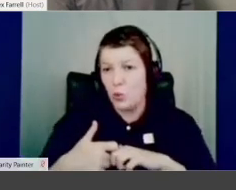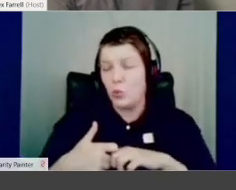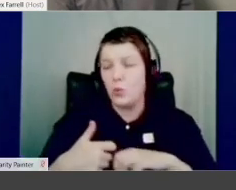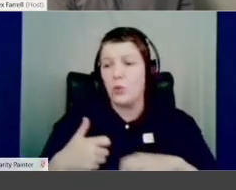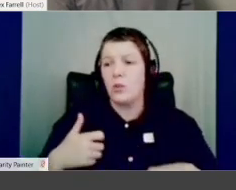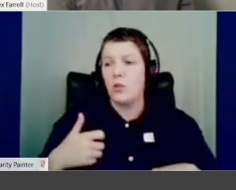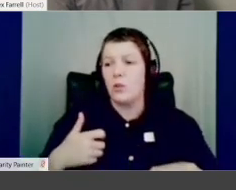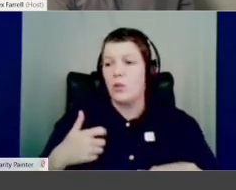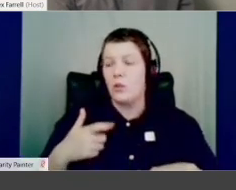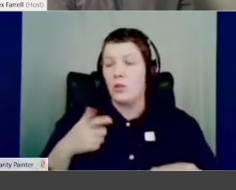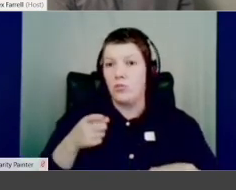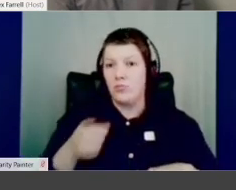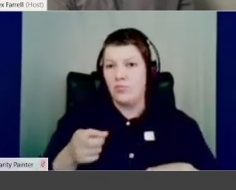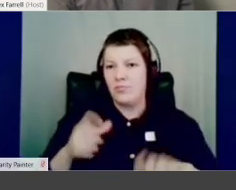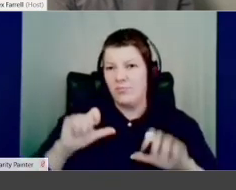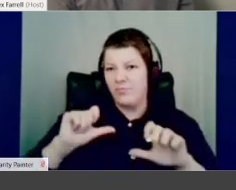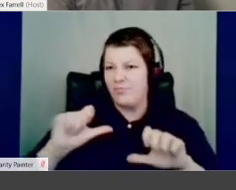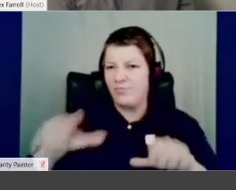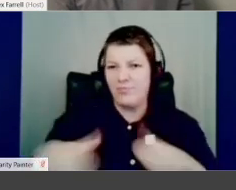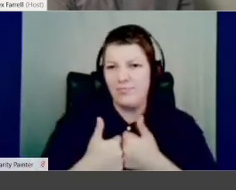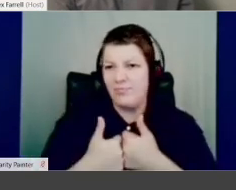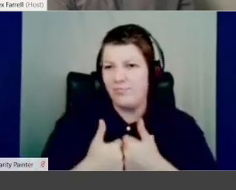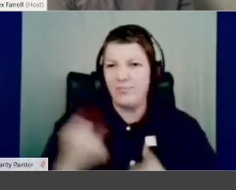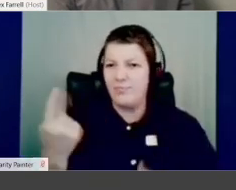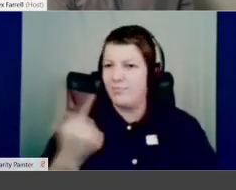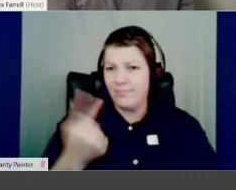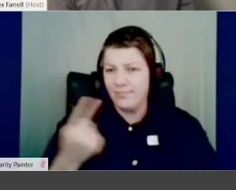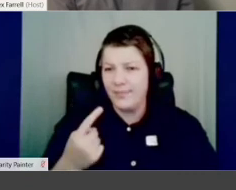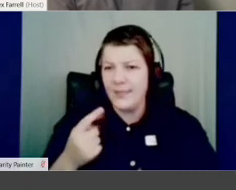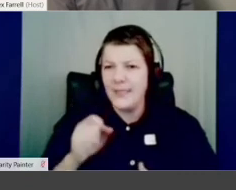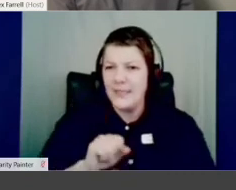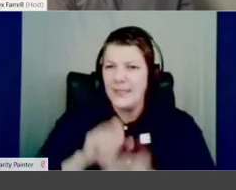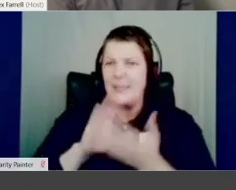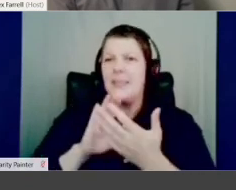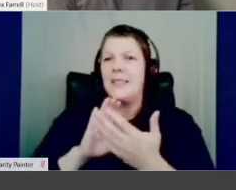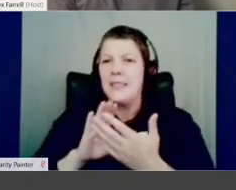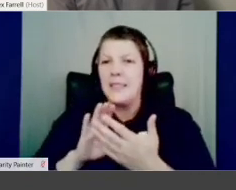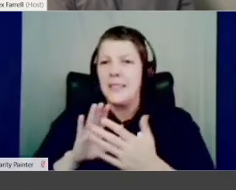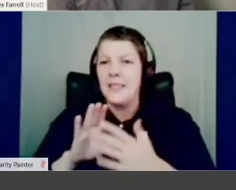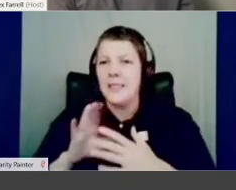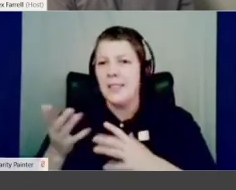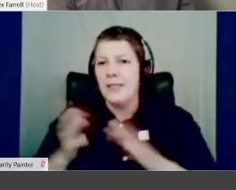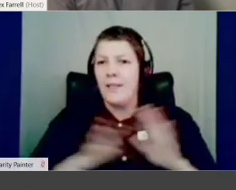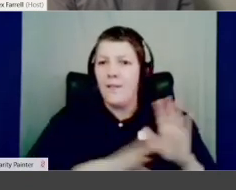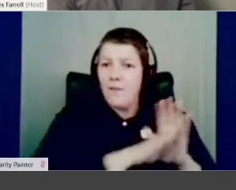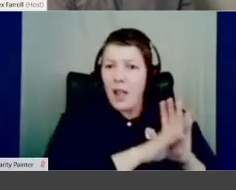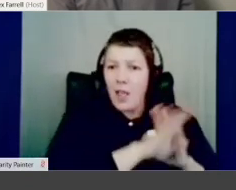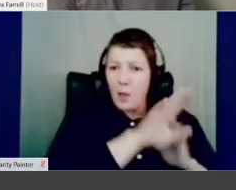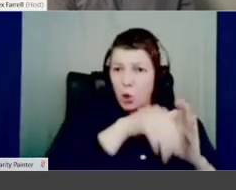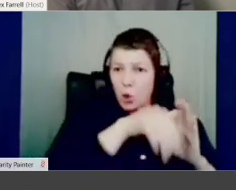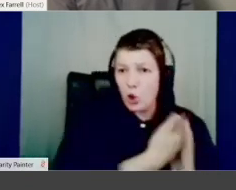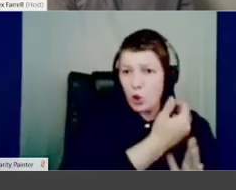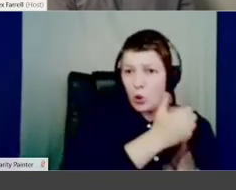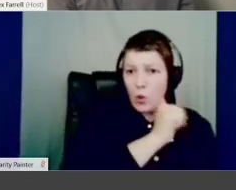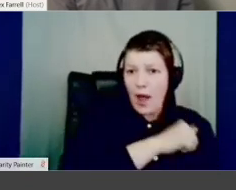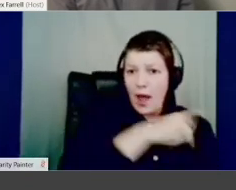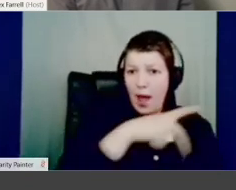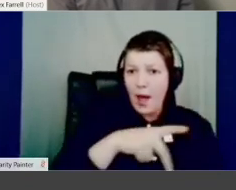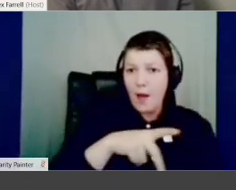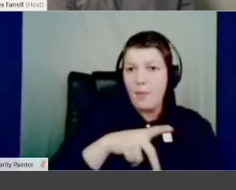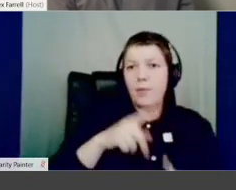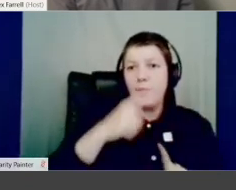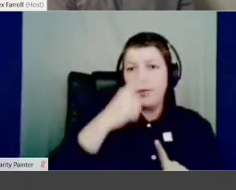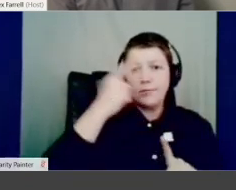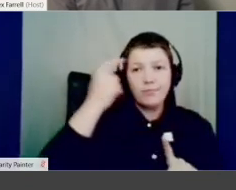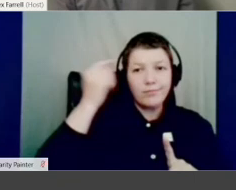that there's a challenge to be solved, and you're making a new application or a new website, it's great to consider those things in mind so you